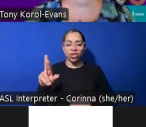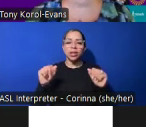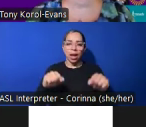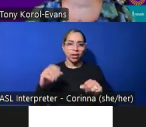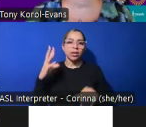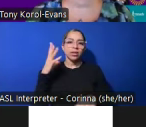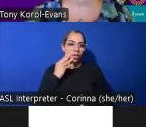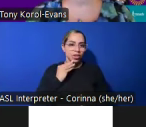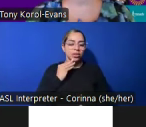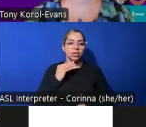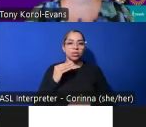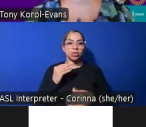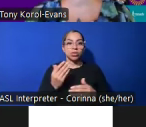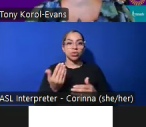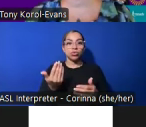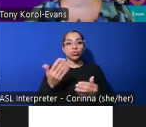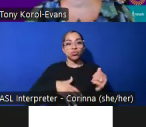There